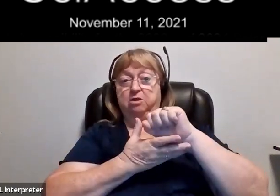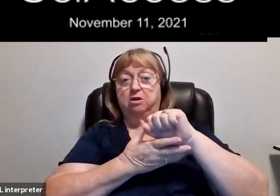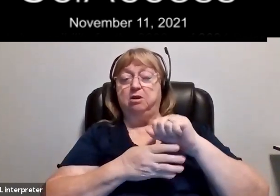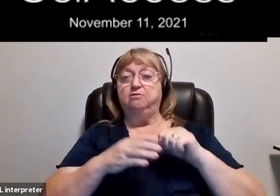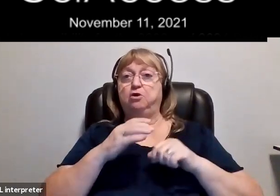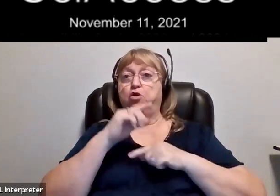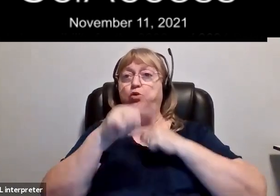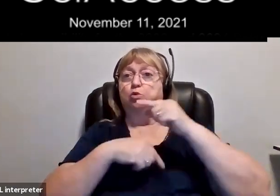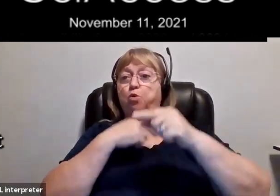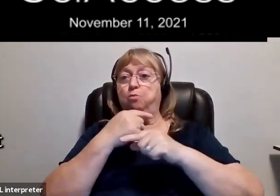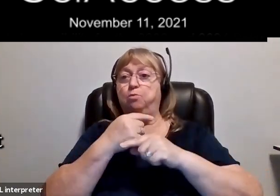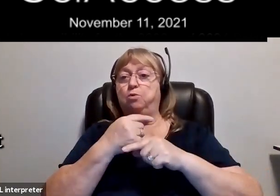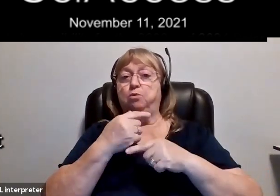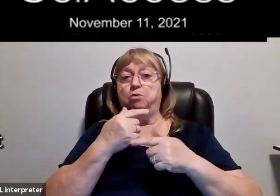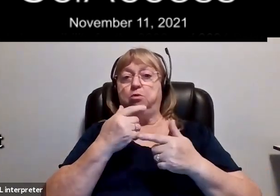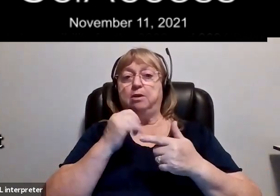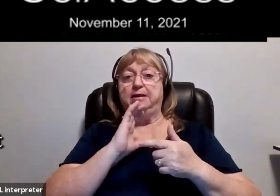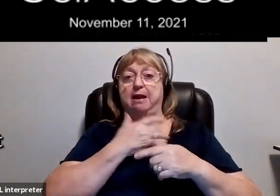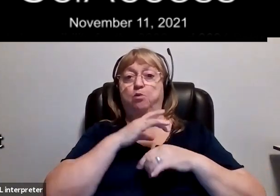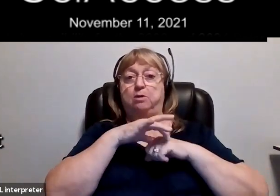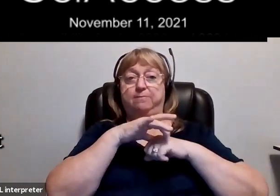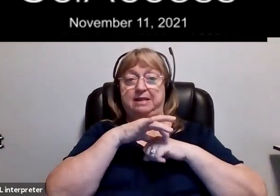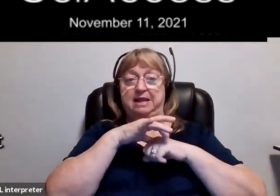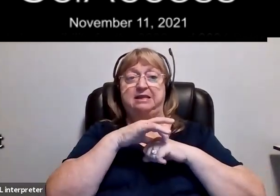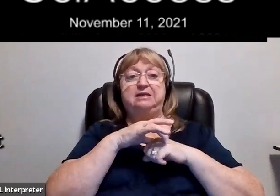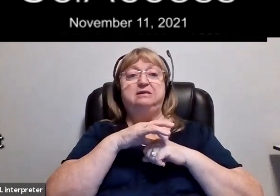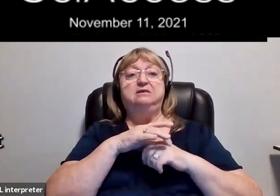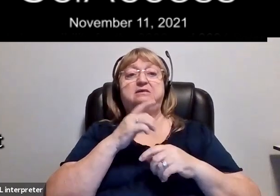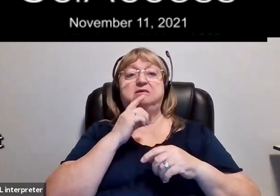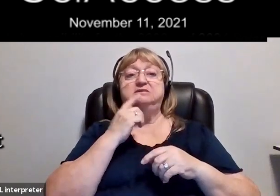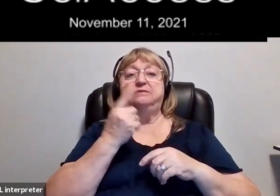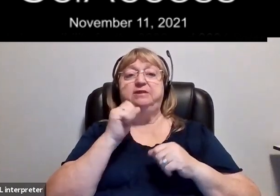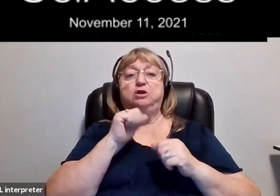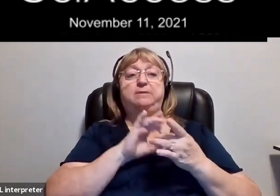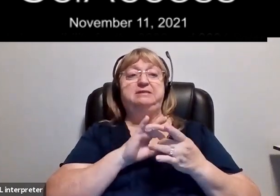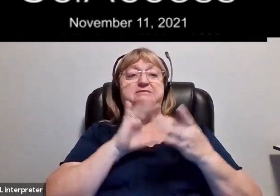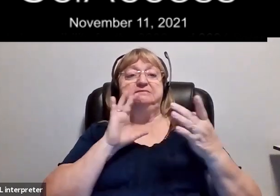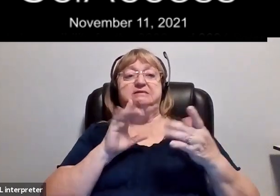mean our planet as something that can be disconnected from the